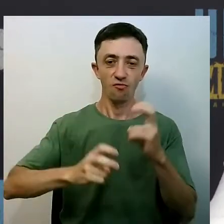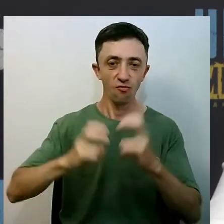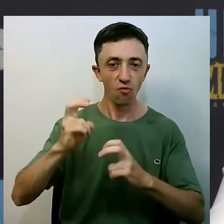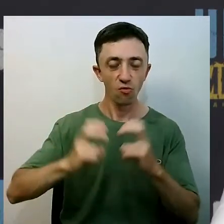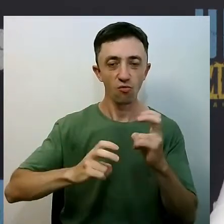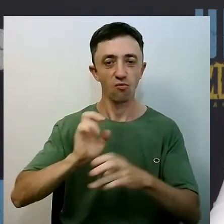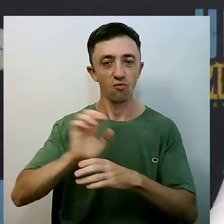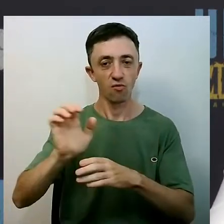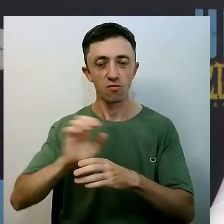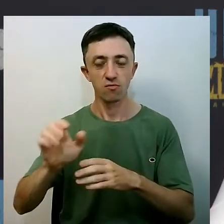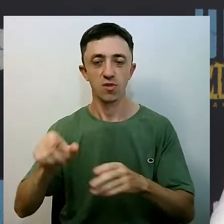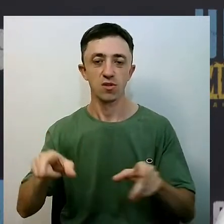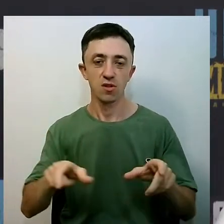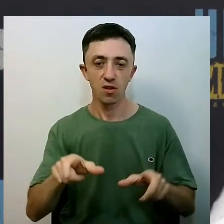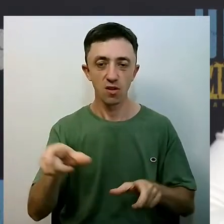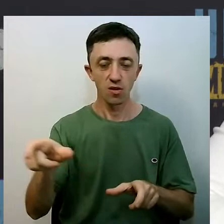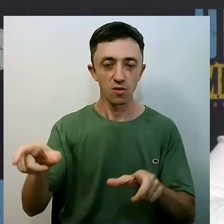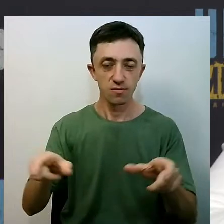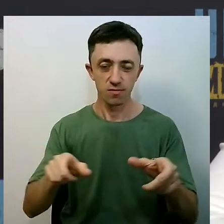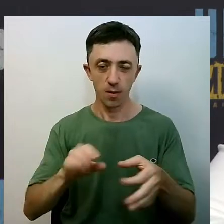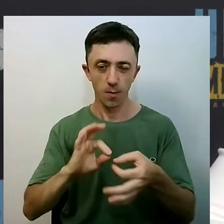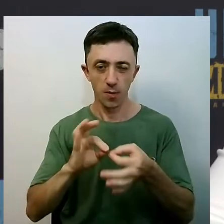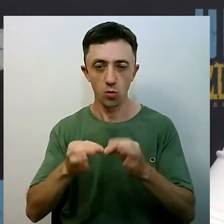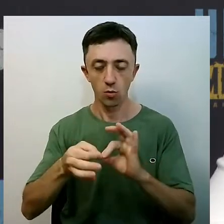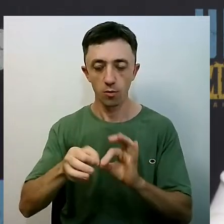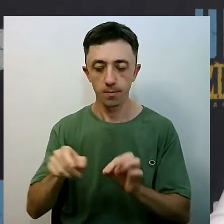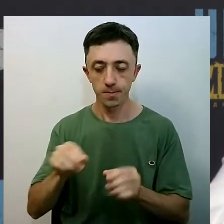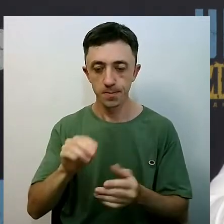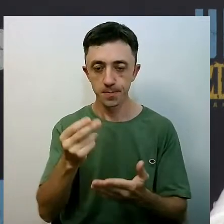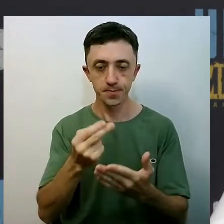covering different types of houses, roads,